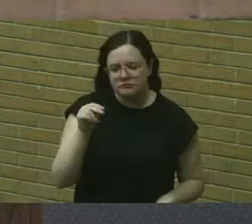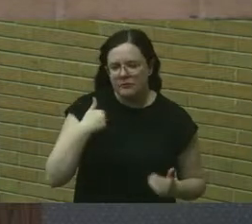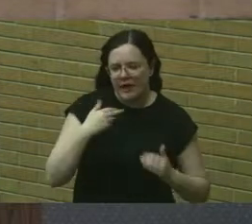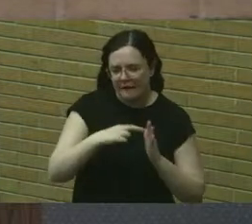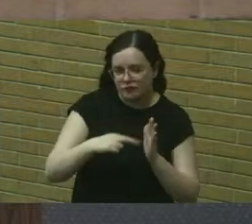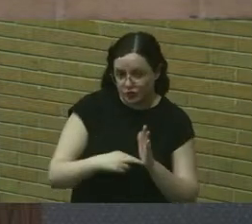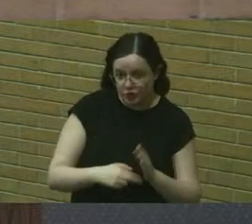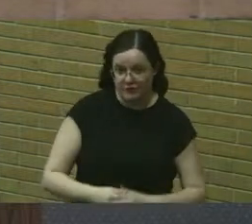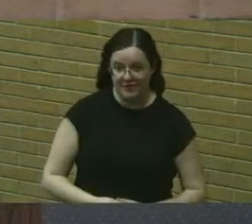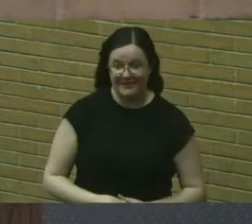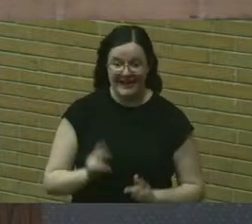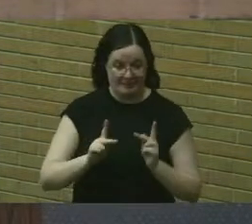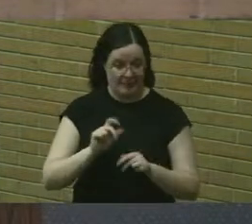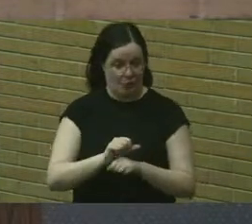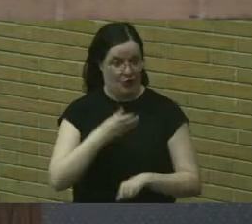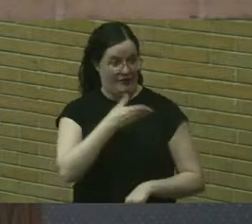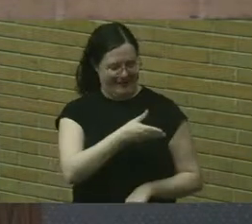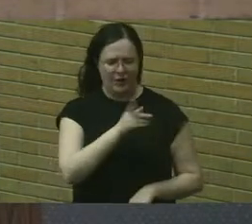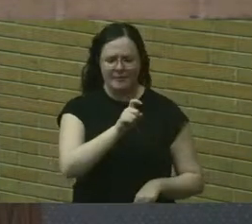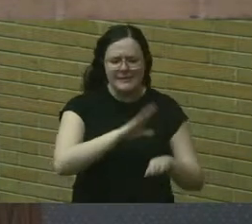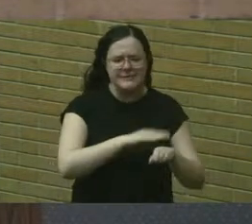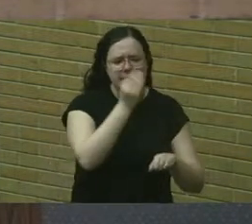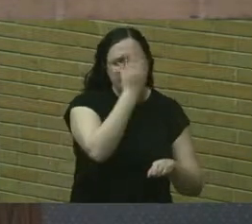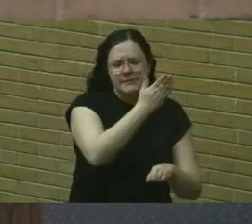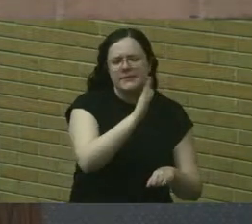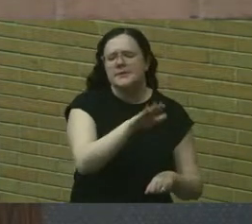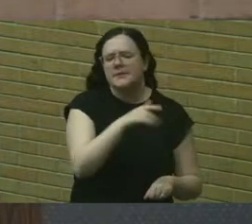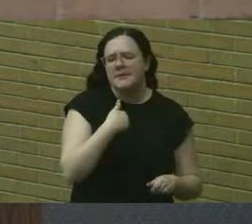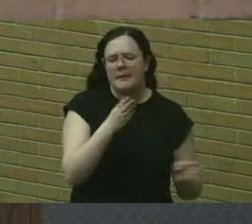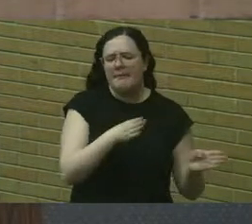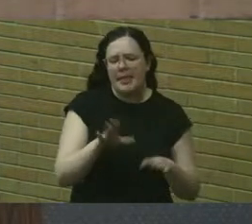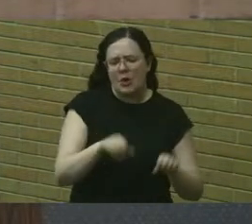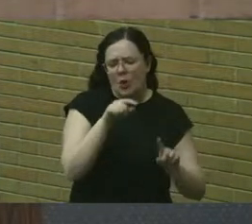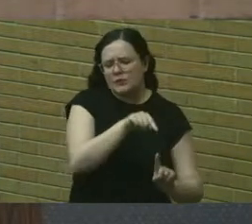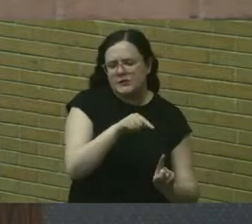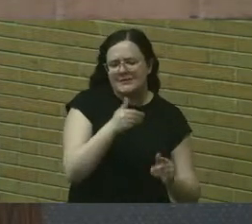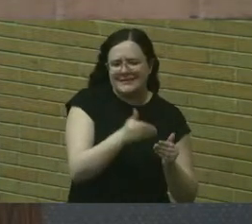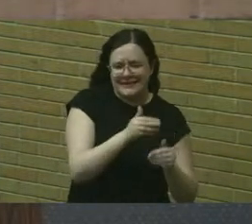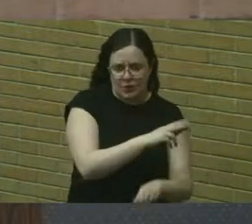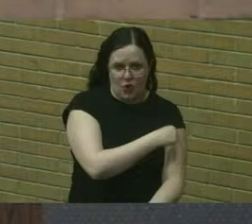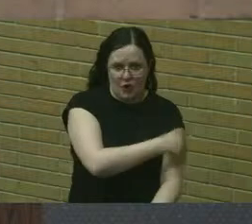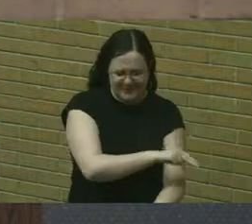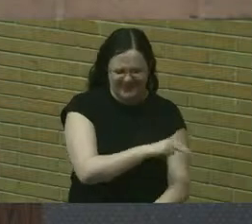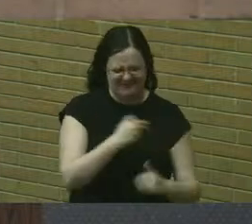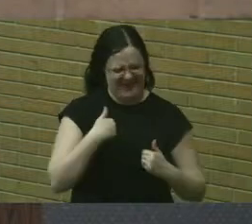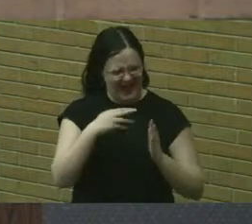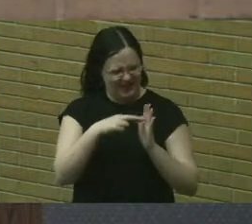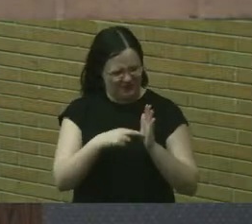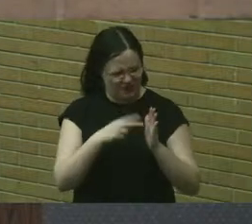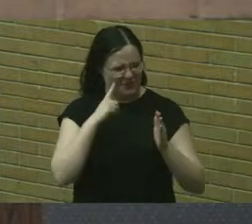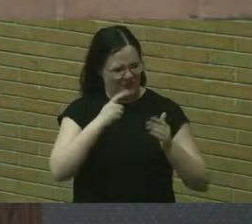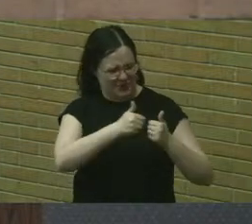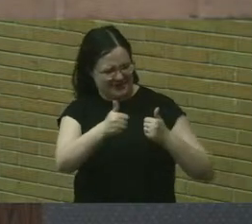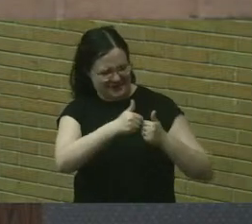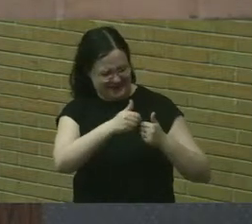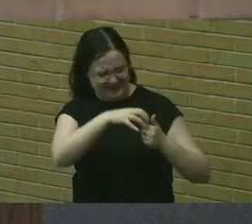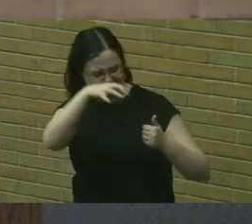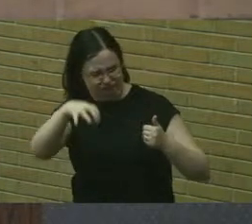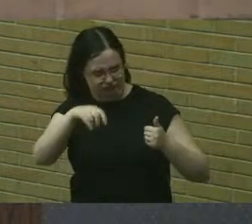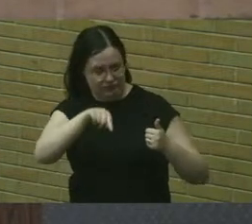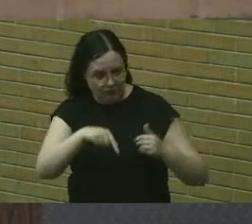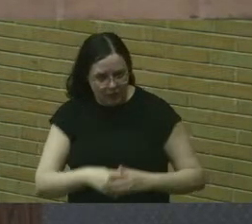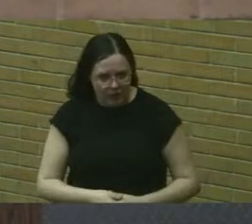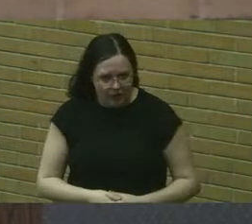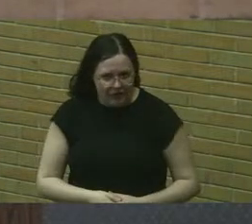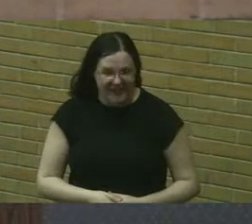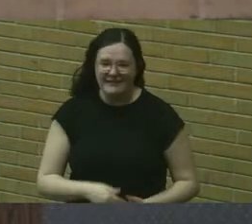prior notice. They have certain distance requirements and other regulations set by the NLRB. Those regulations exist,